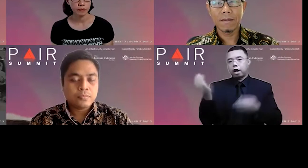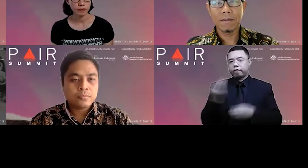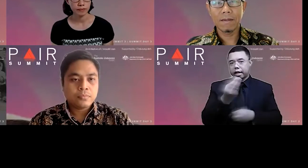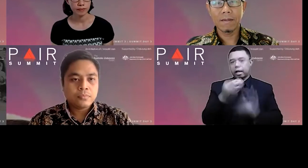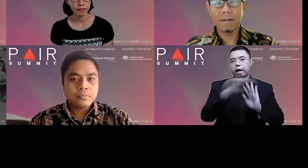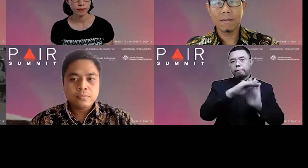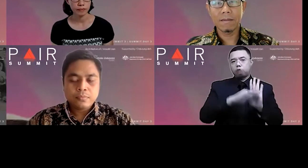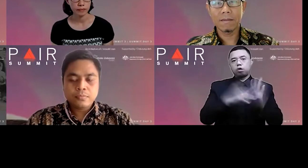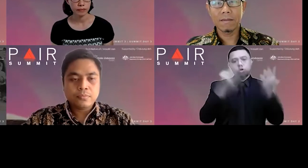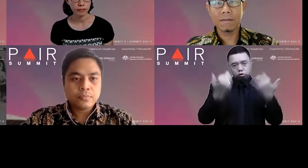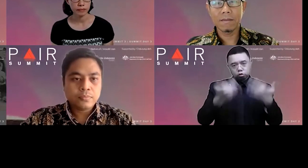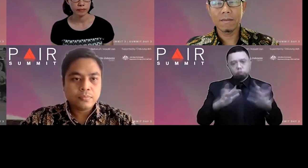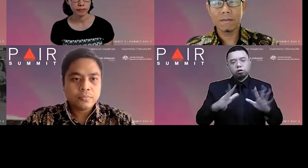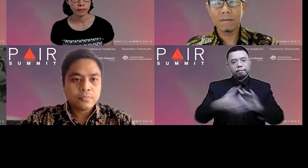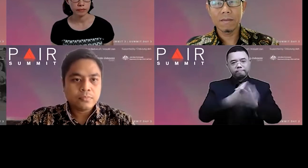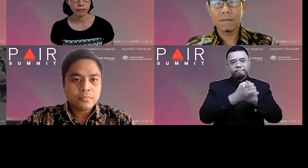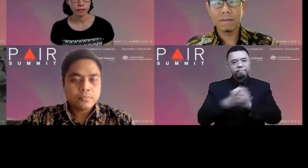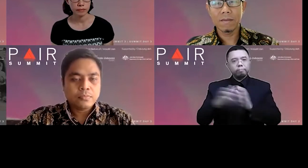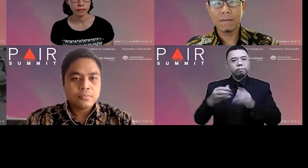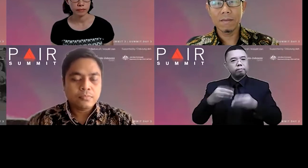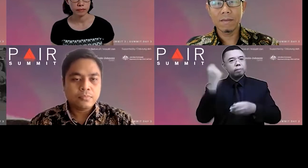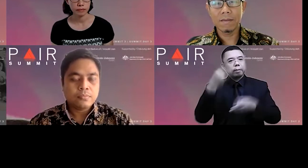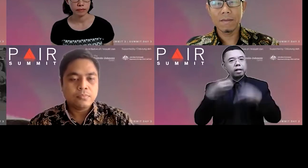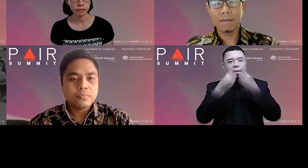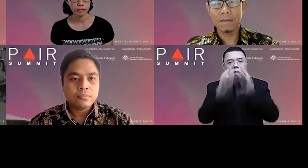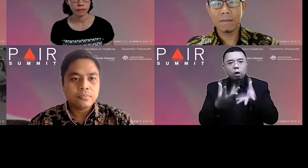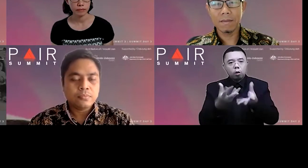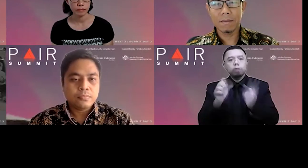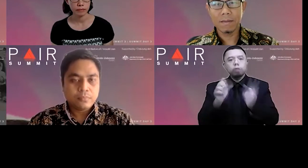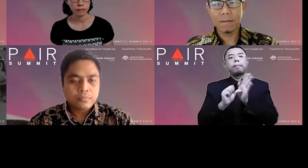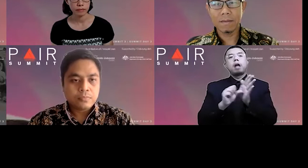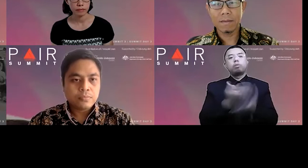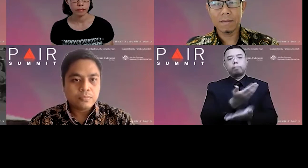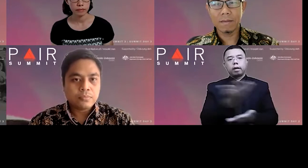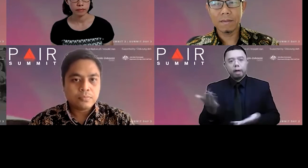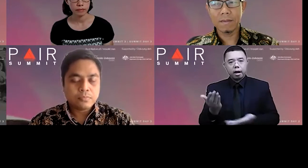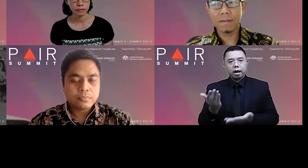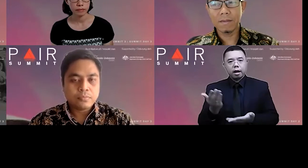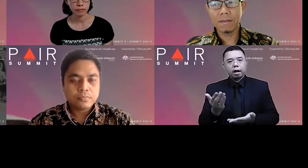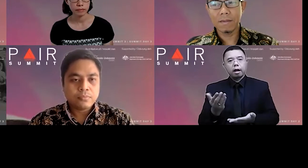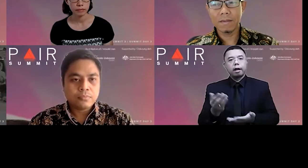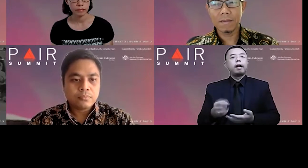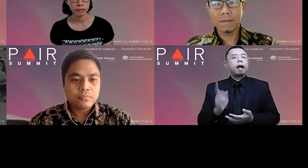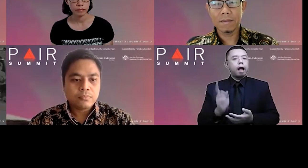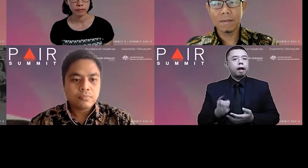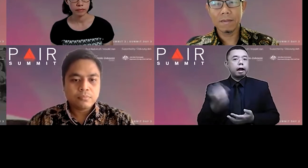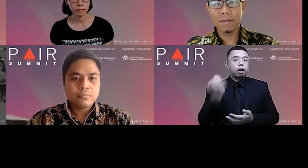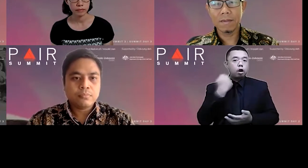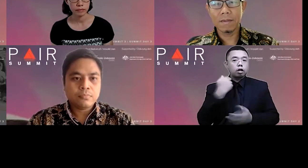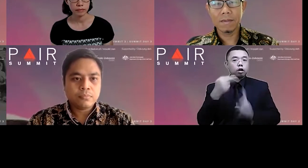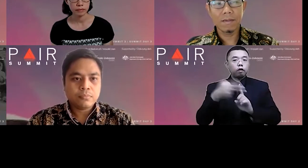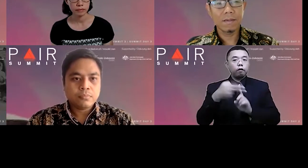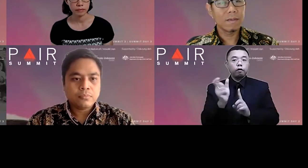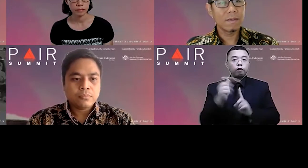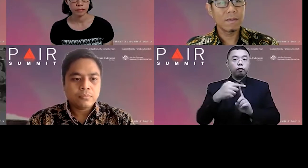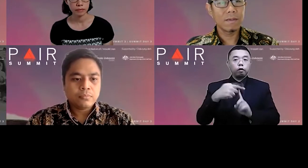and help them through, I'm now joined by Dr. Putu Faturai, Policy Analyst at the Ministry of Finance,